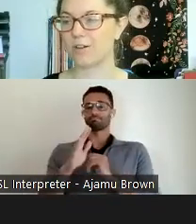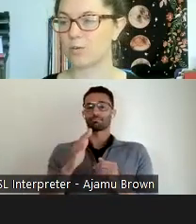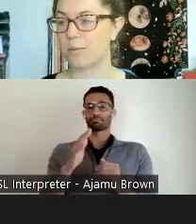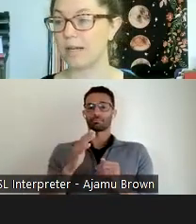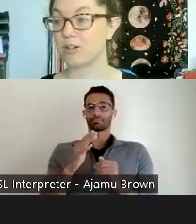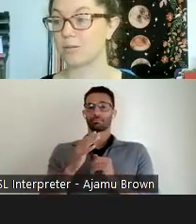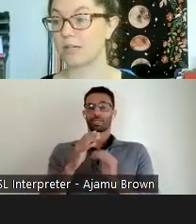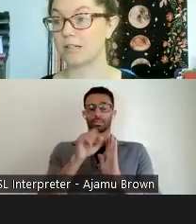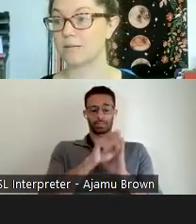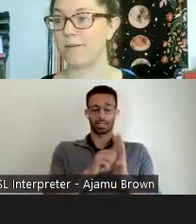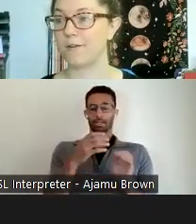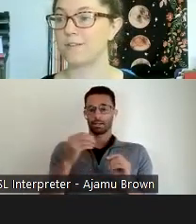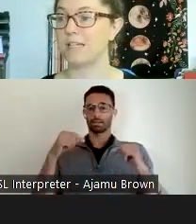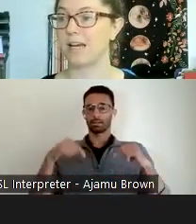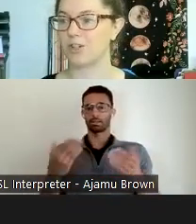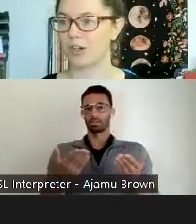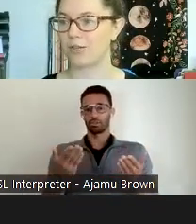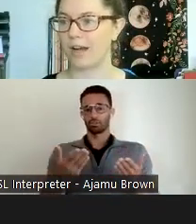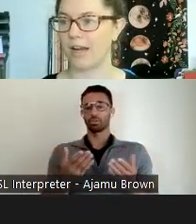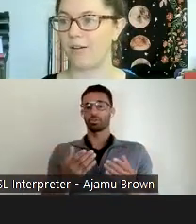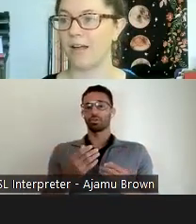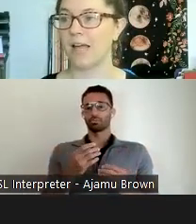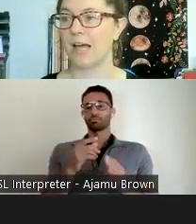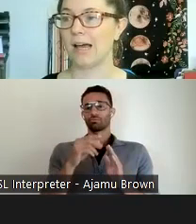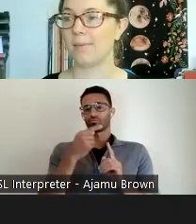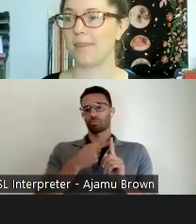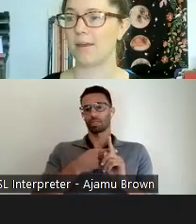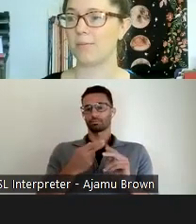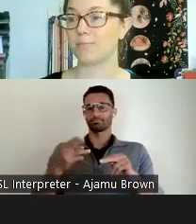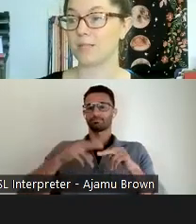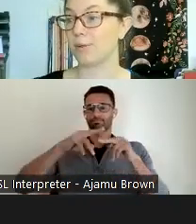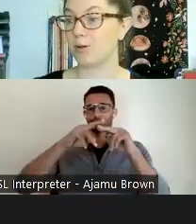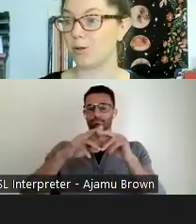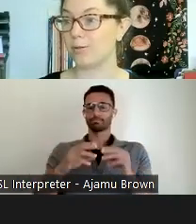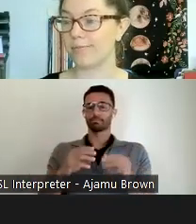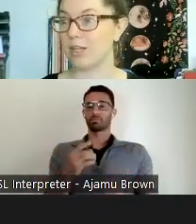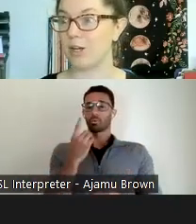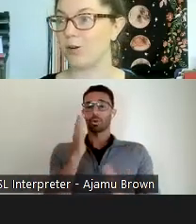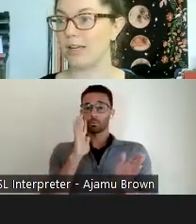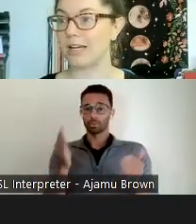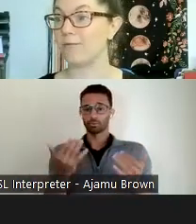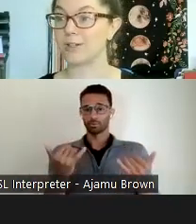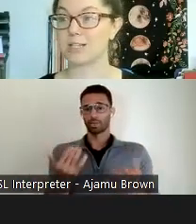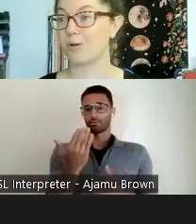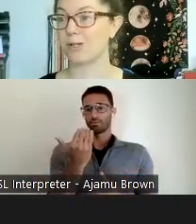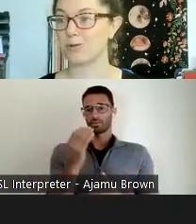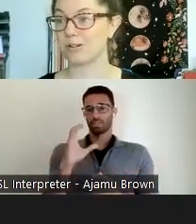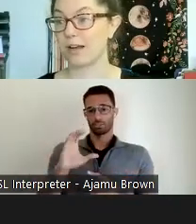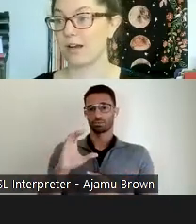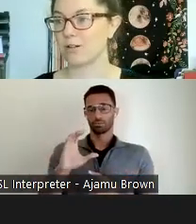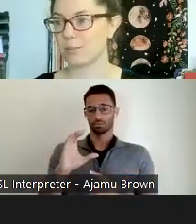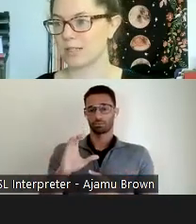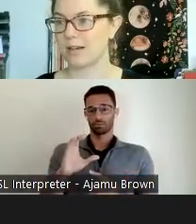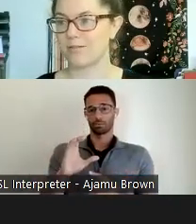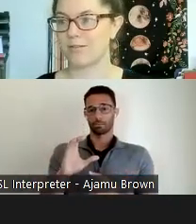the average 1 bedroom here is about $1,500 right now. And the typical, you know, income for someone who's